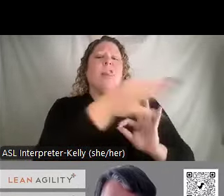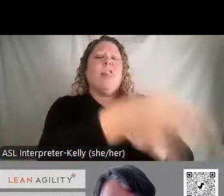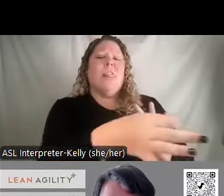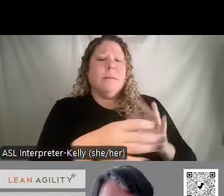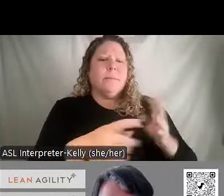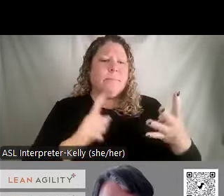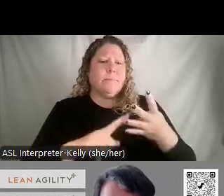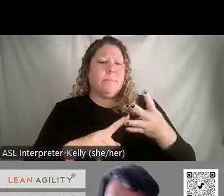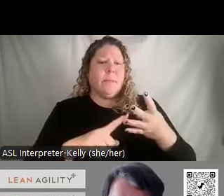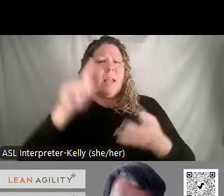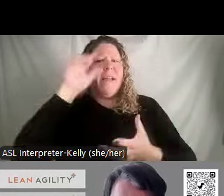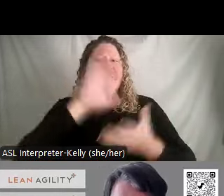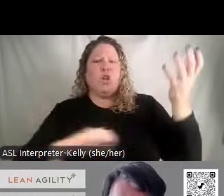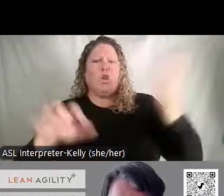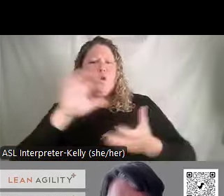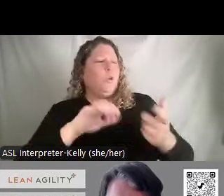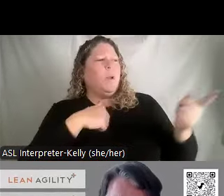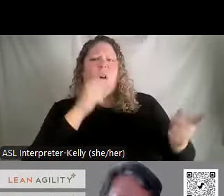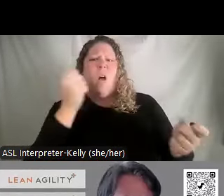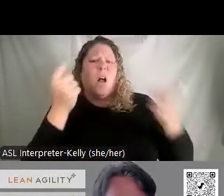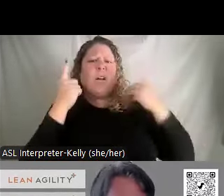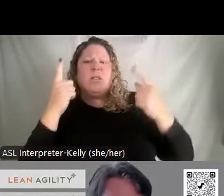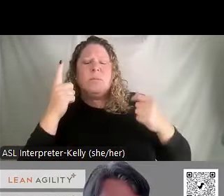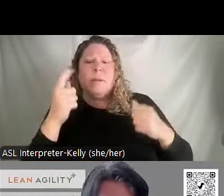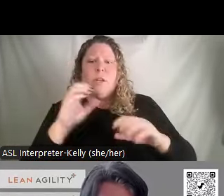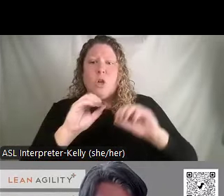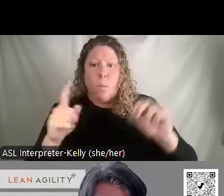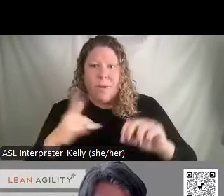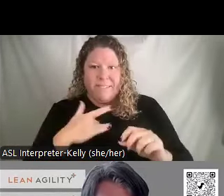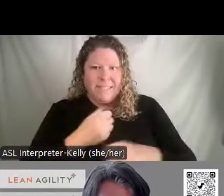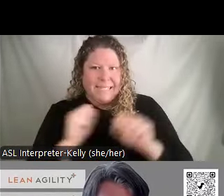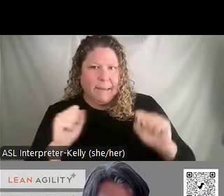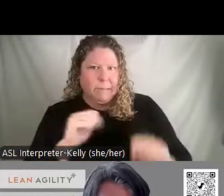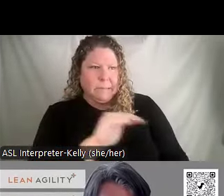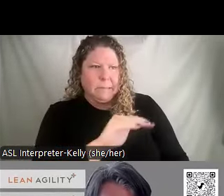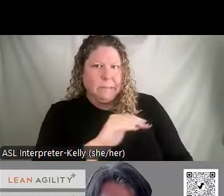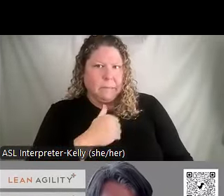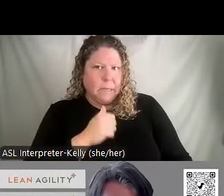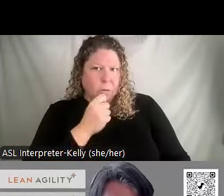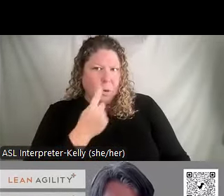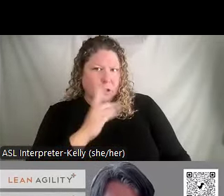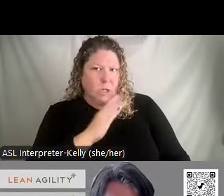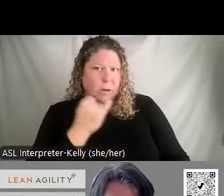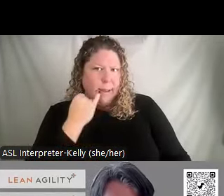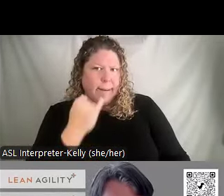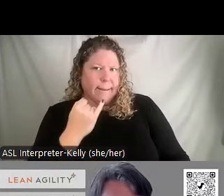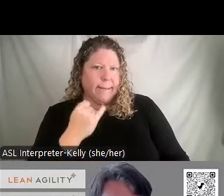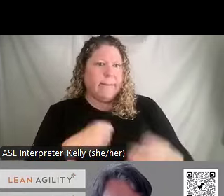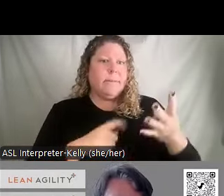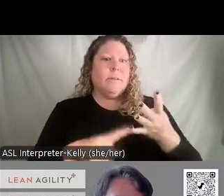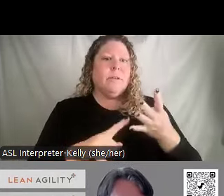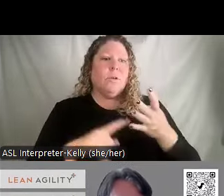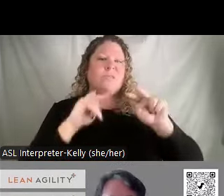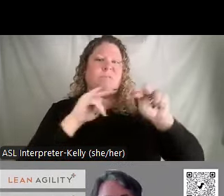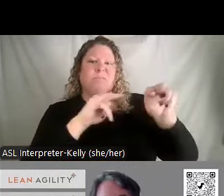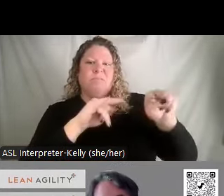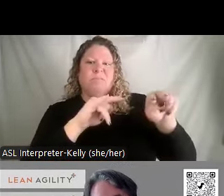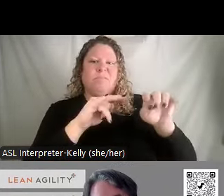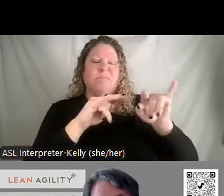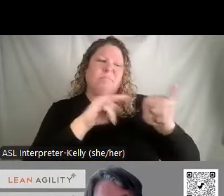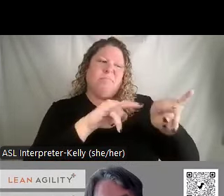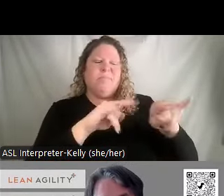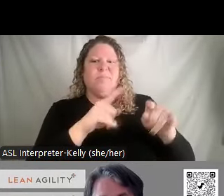nobody understands, but no one feels safe enough to ask to say they didn't understand it. And then ridicule or character assassination. Let's take a look at each of these. Let's say that